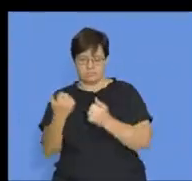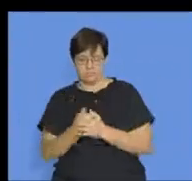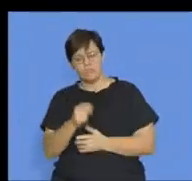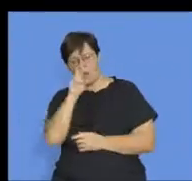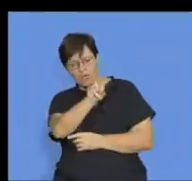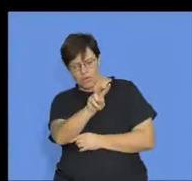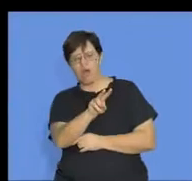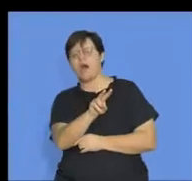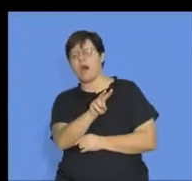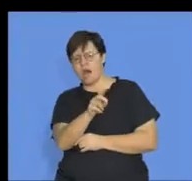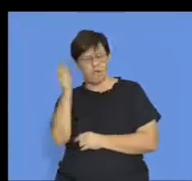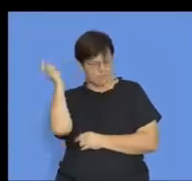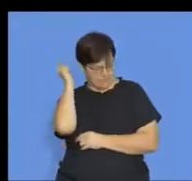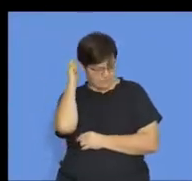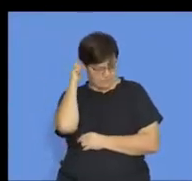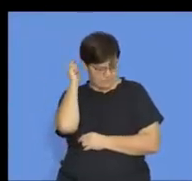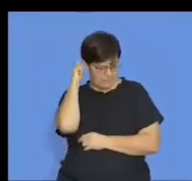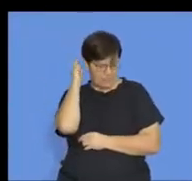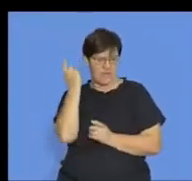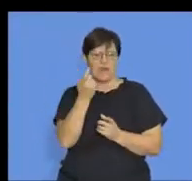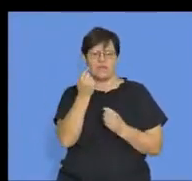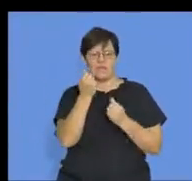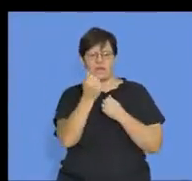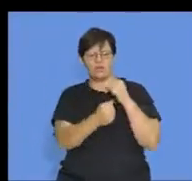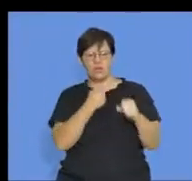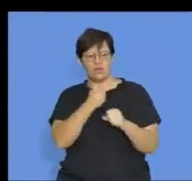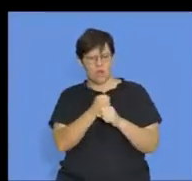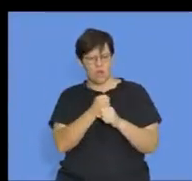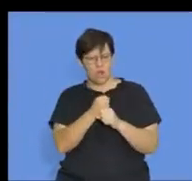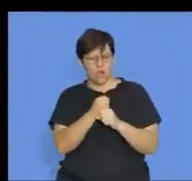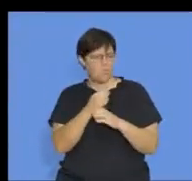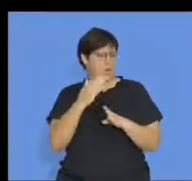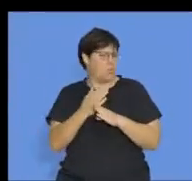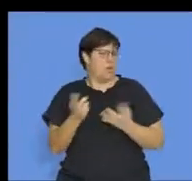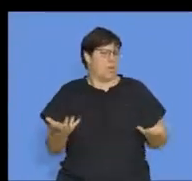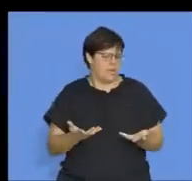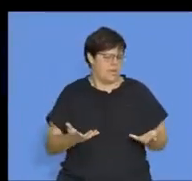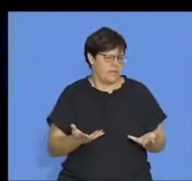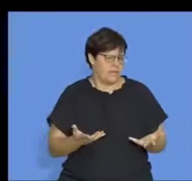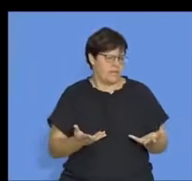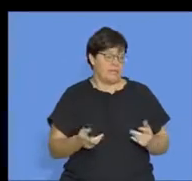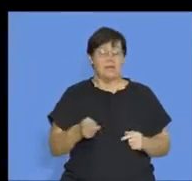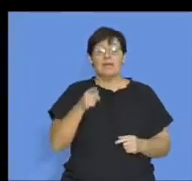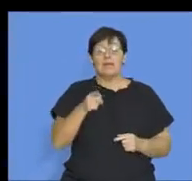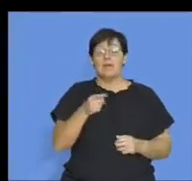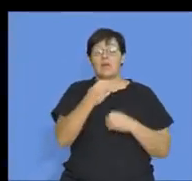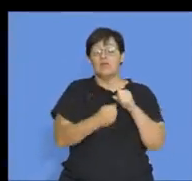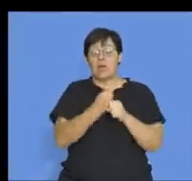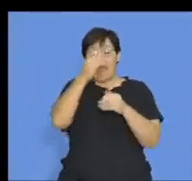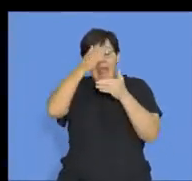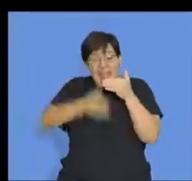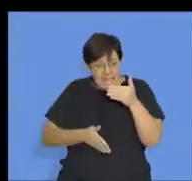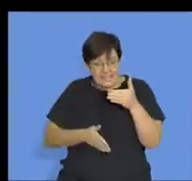brain, I need to know the financial year I am working for. So remember, the financial year